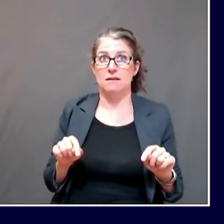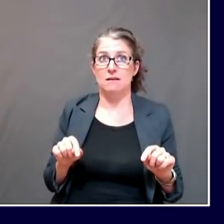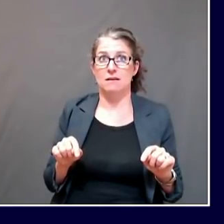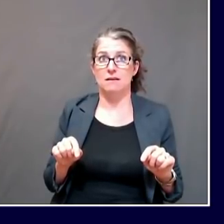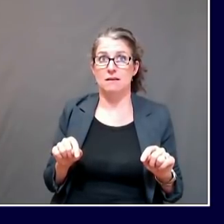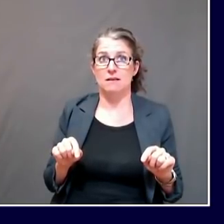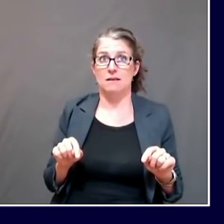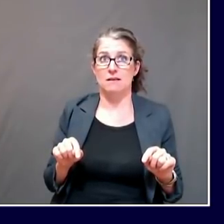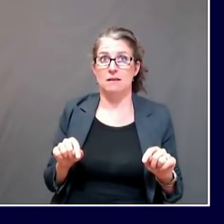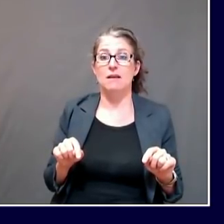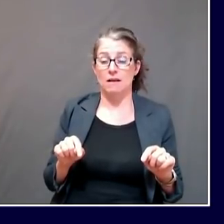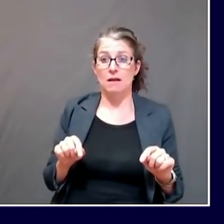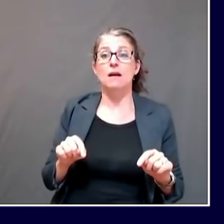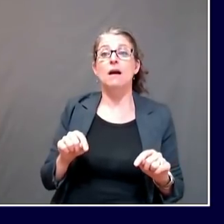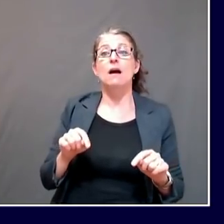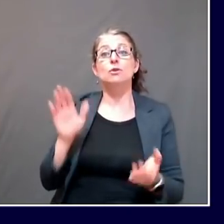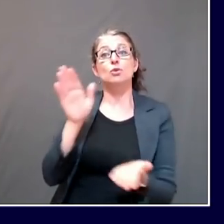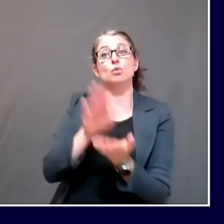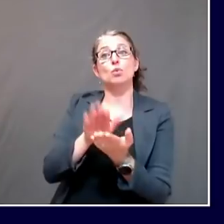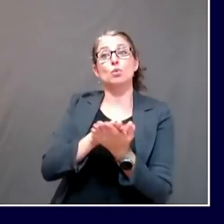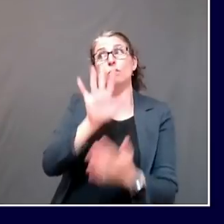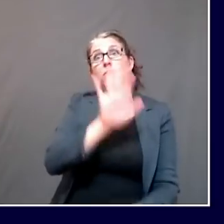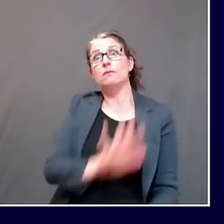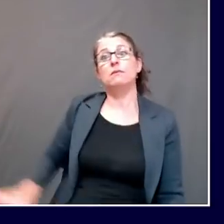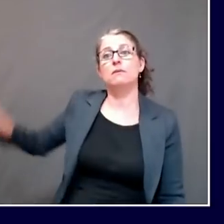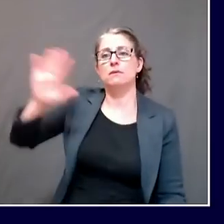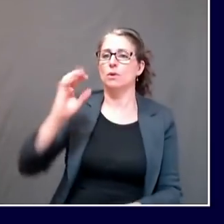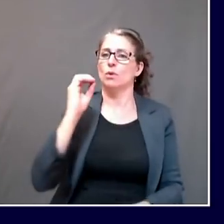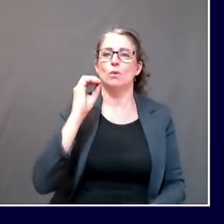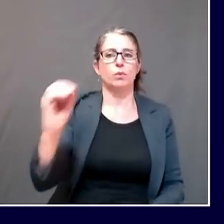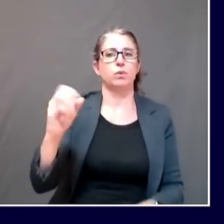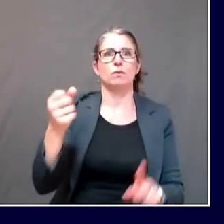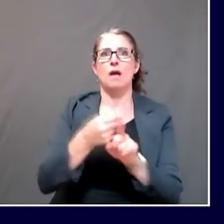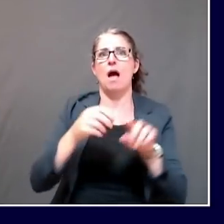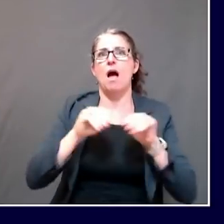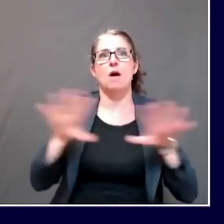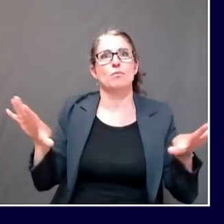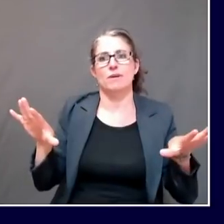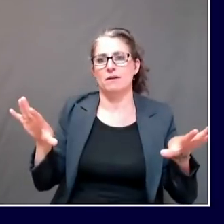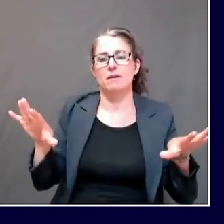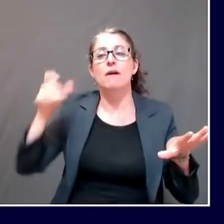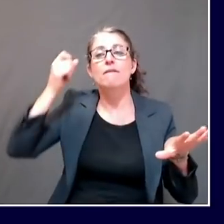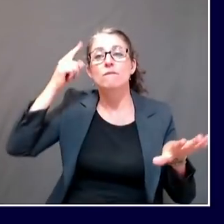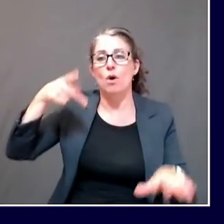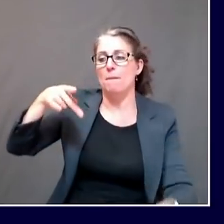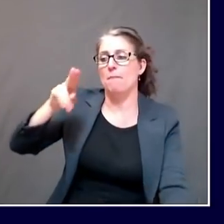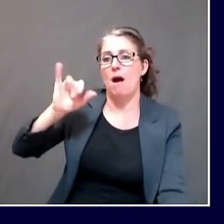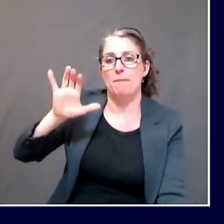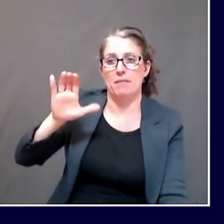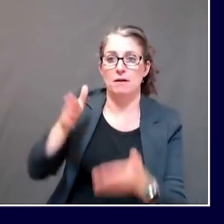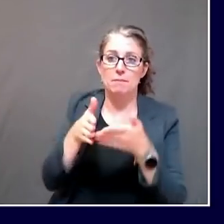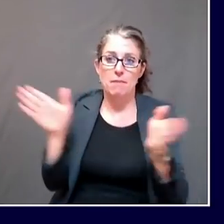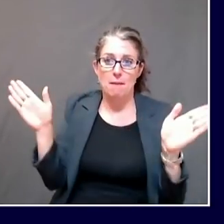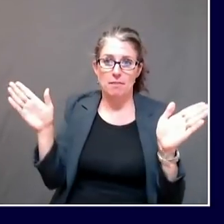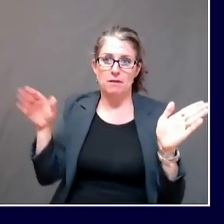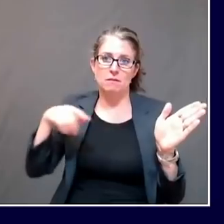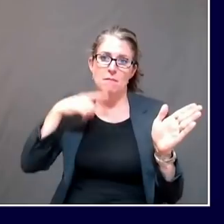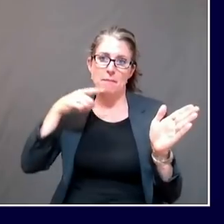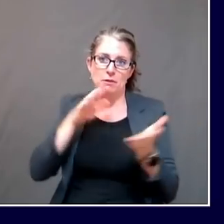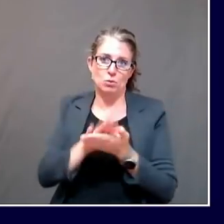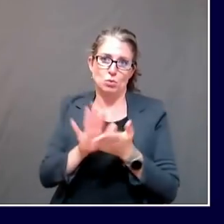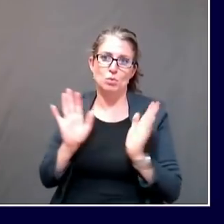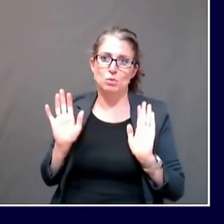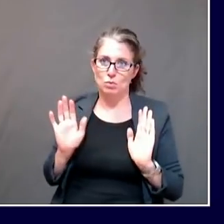Okay, great, thanks. And Governor Mills, I wanted to ask about the curtailment order. If revenues continue to decrease in the months ahead,